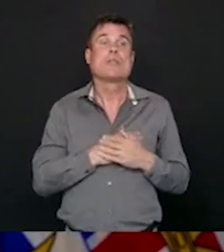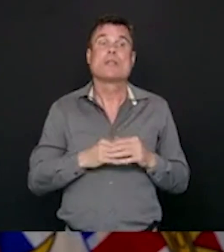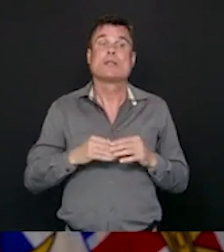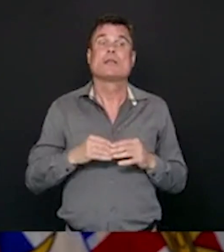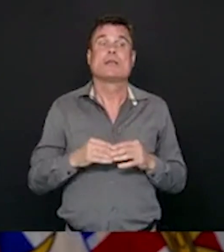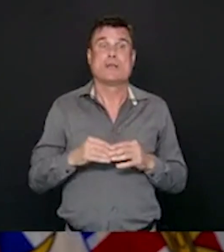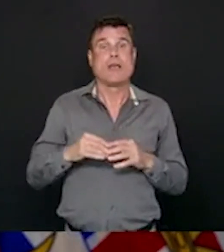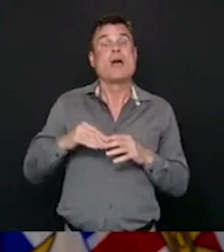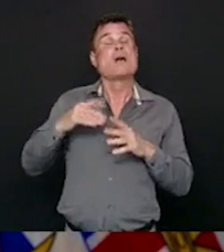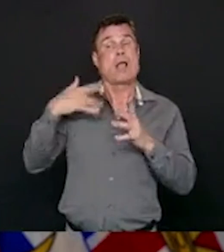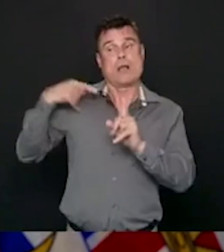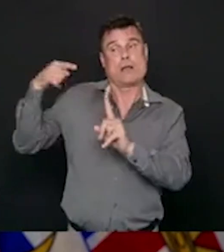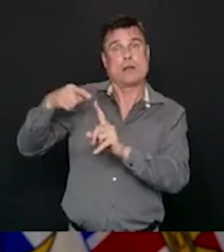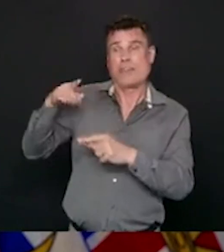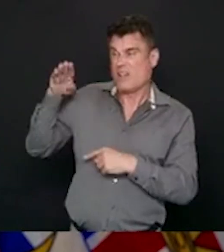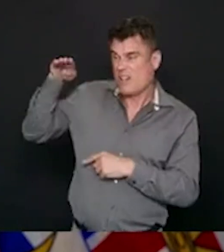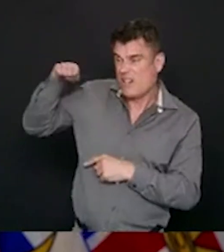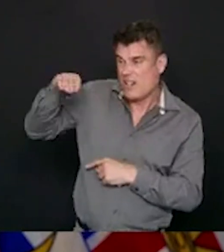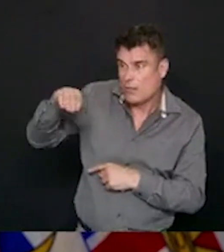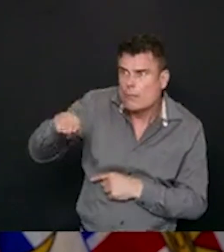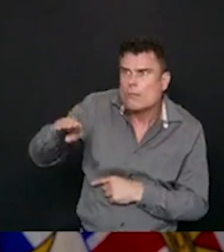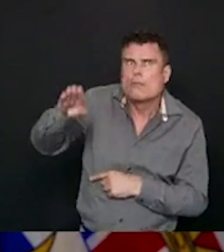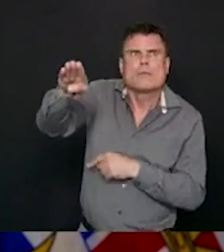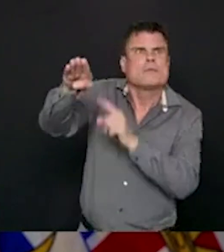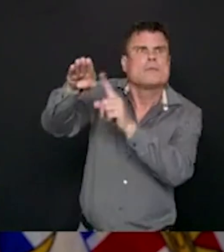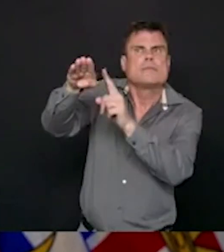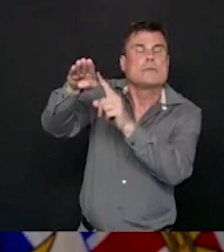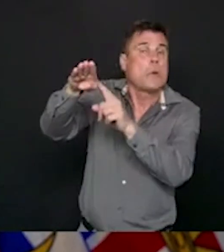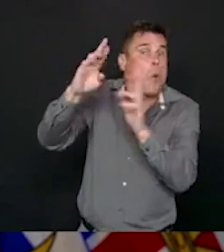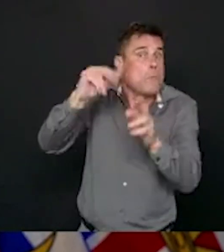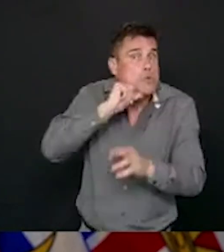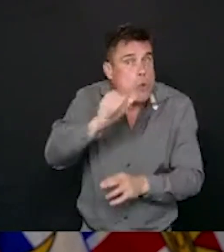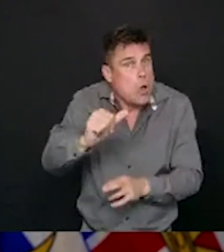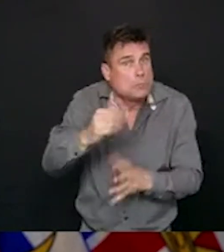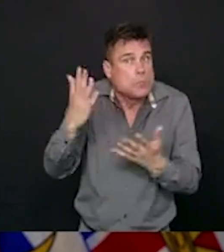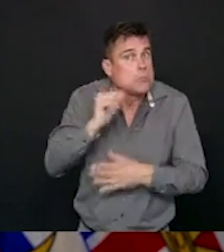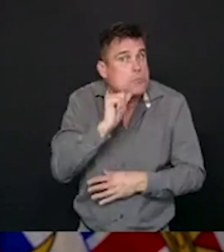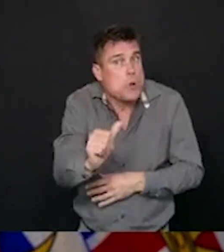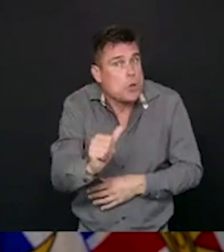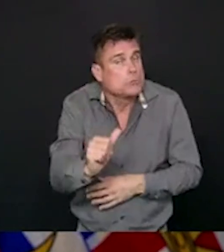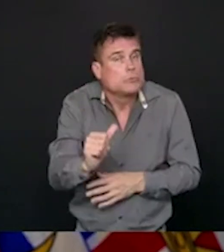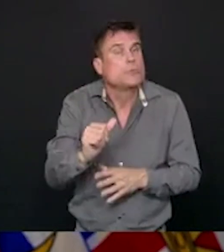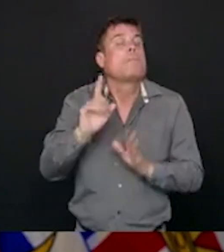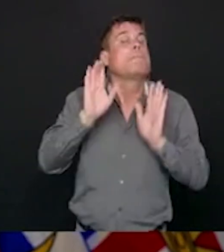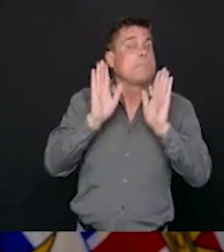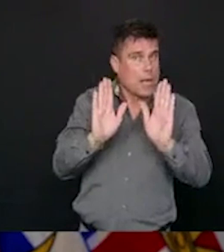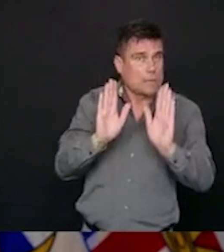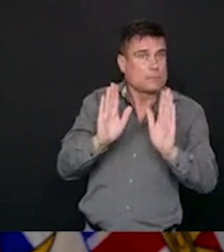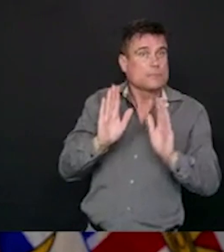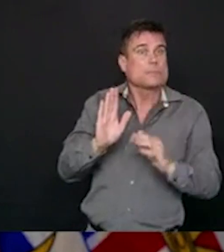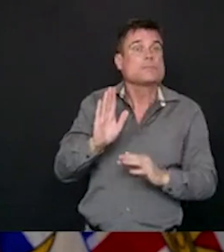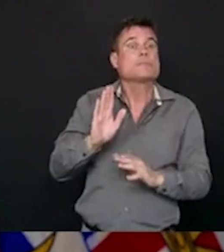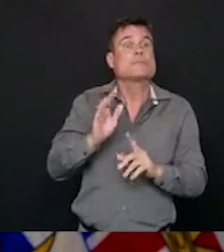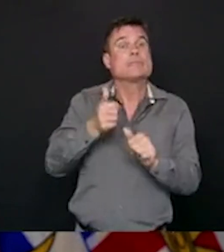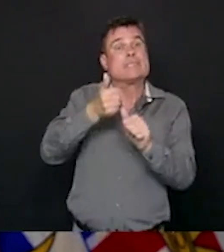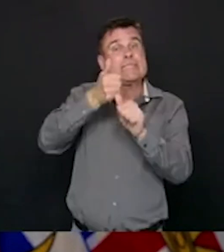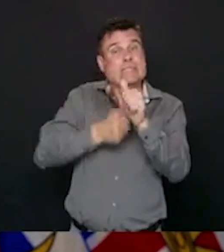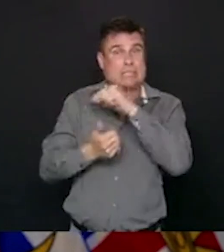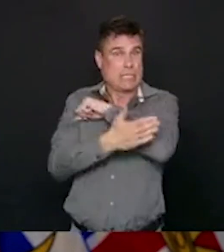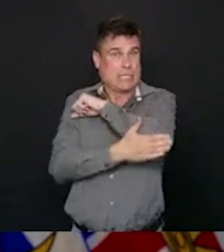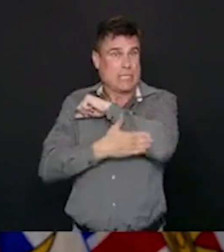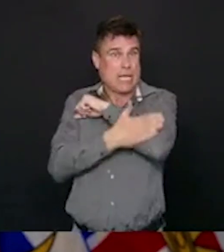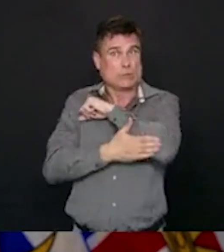there won't be a second wave. But every other pandemic in recorded history has had at least 2 waves, some